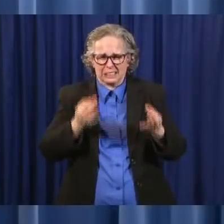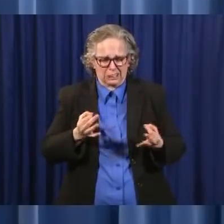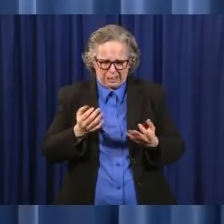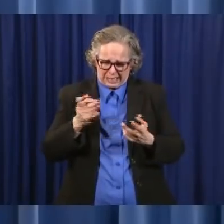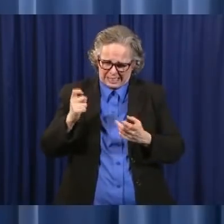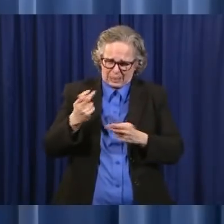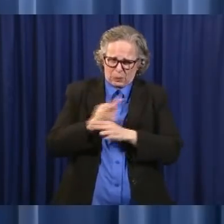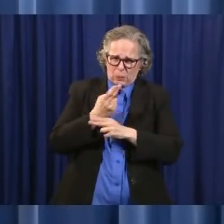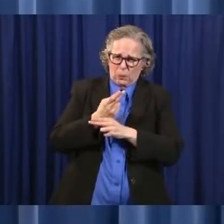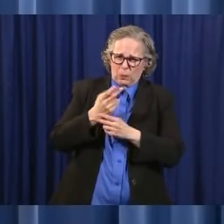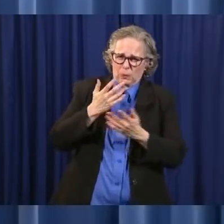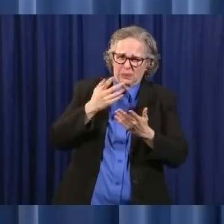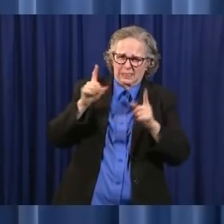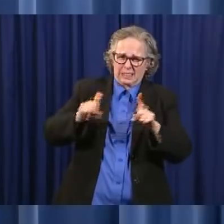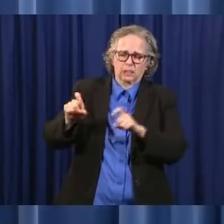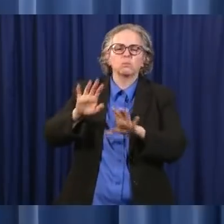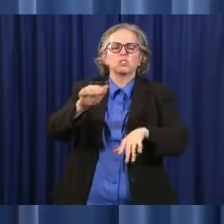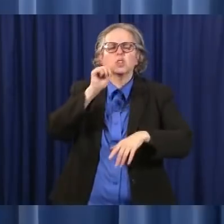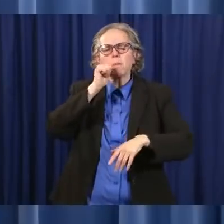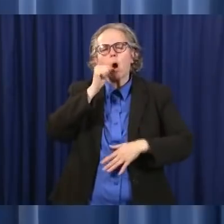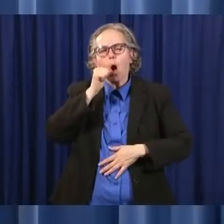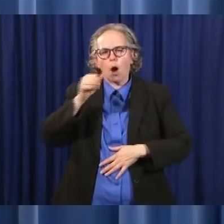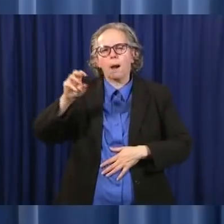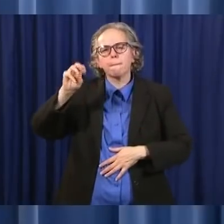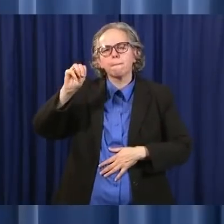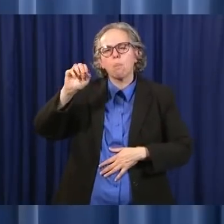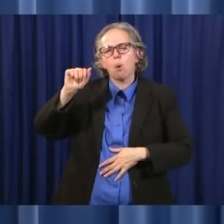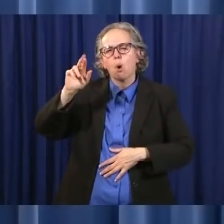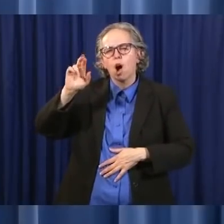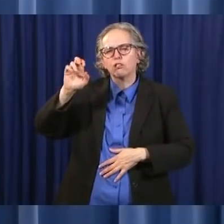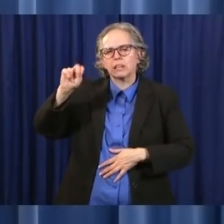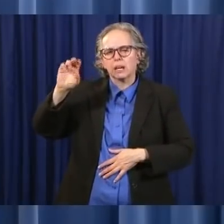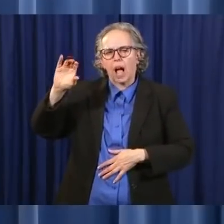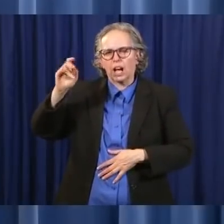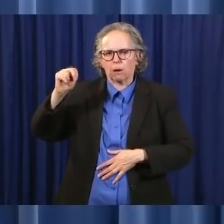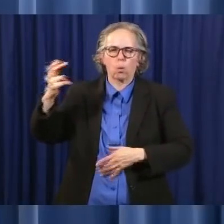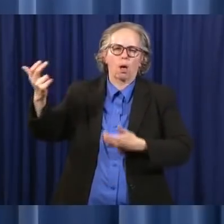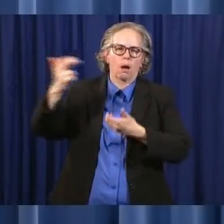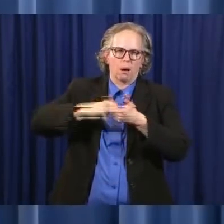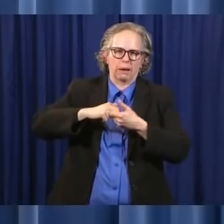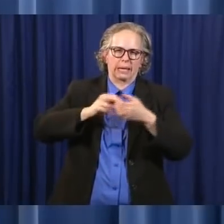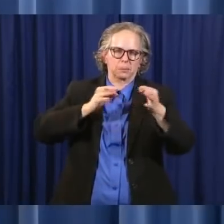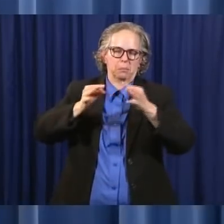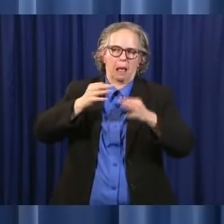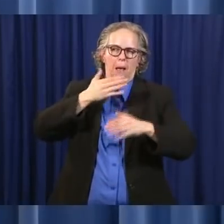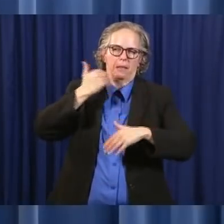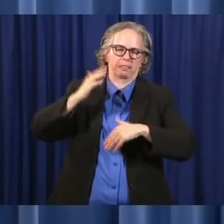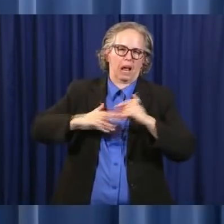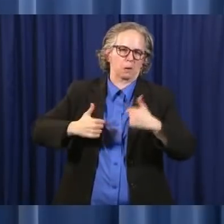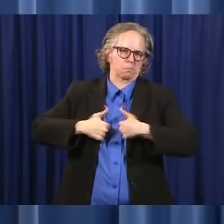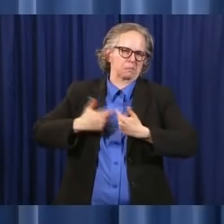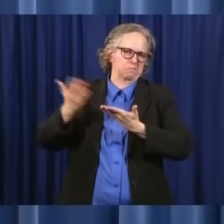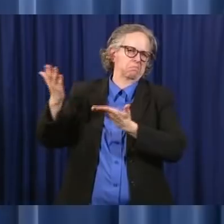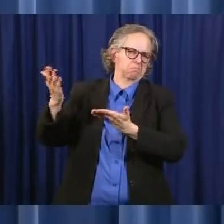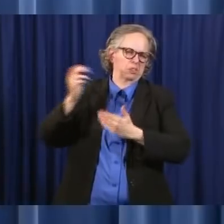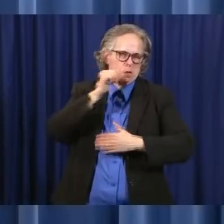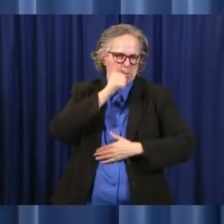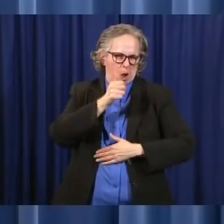Maureen tomorrow when she's in here, and she'll explain it a lot better than I'm explaining it. Thank